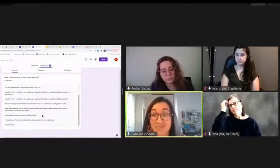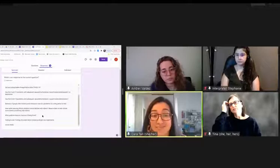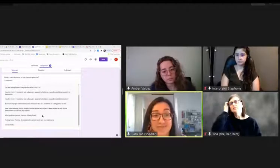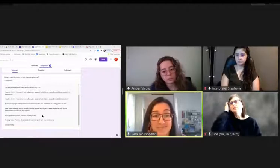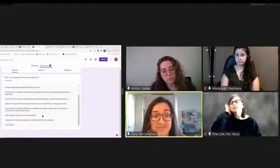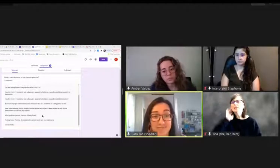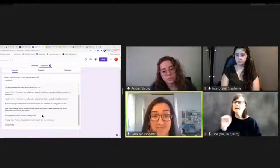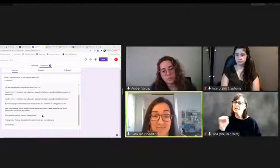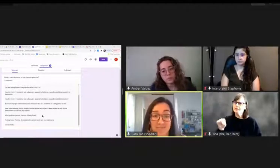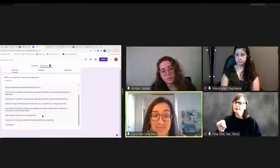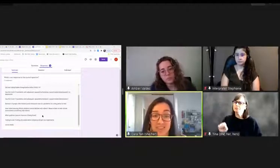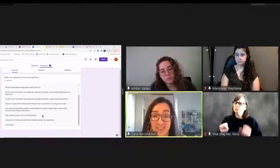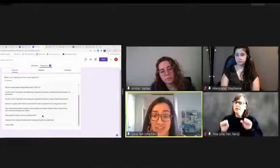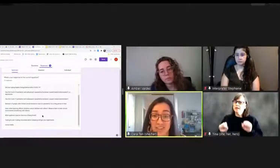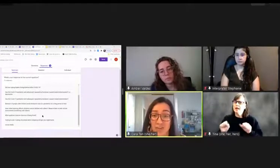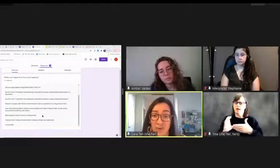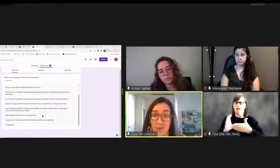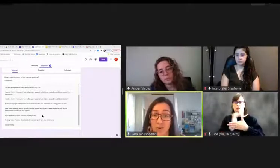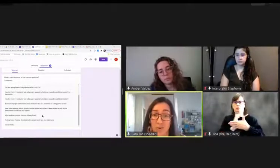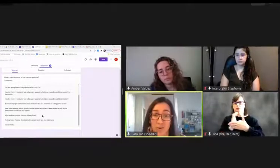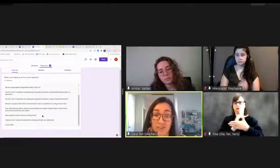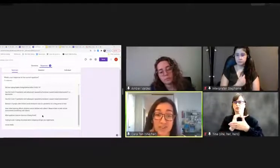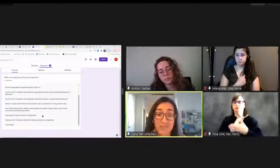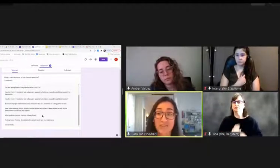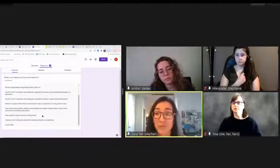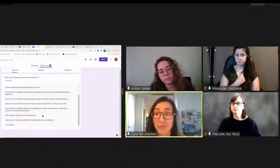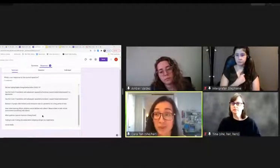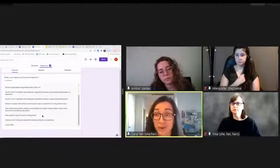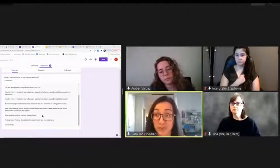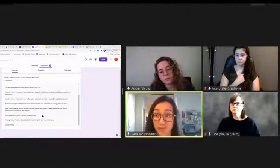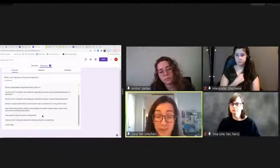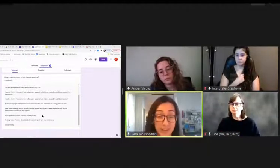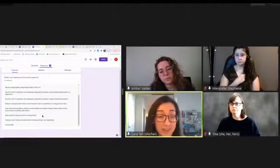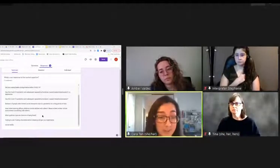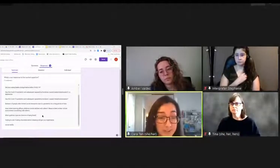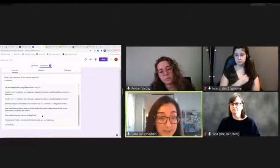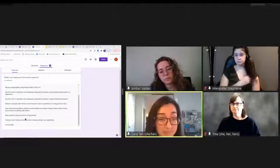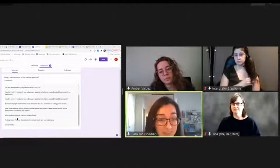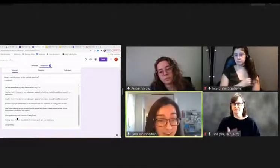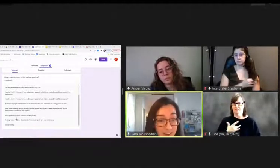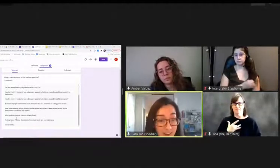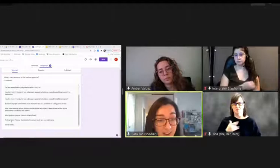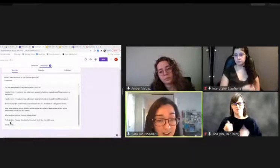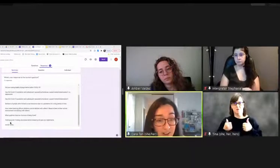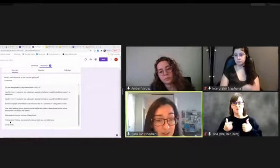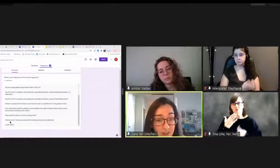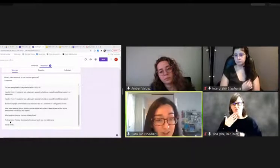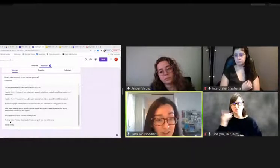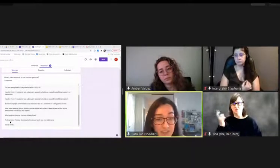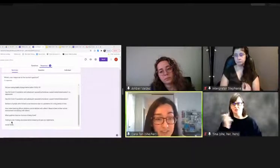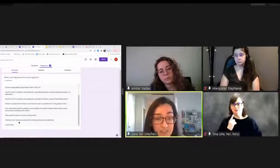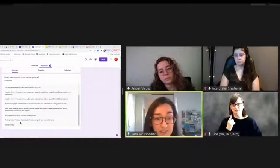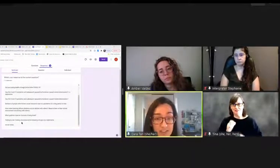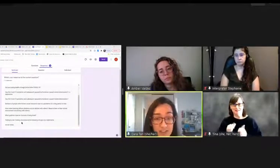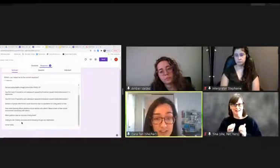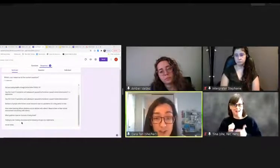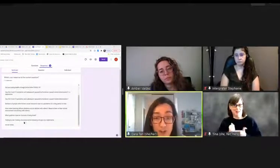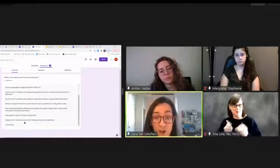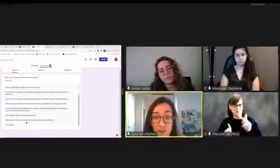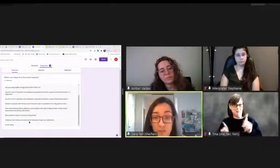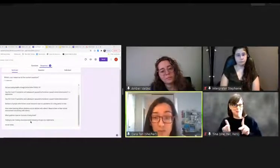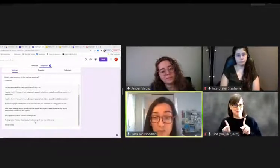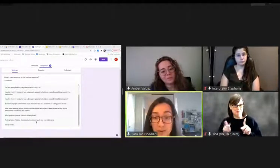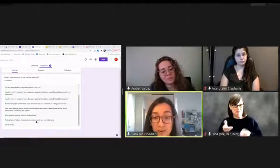Yeah. I think that's a super cool question if people want to explore that this semester. Okay, testing to see if